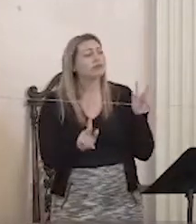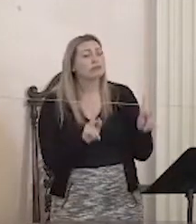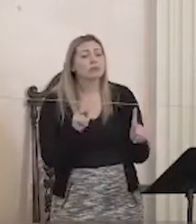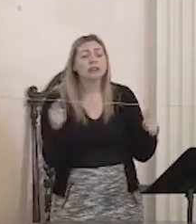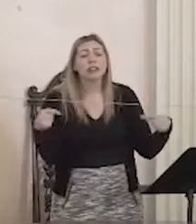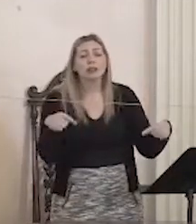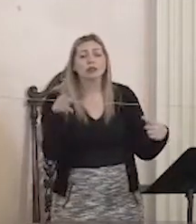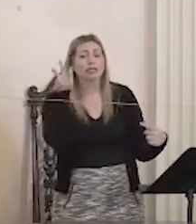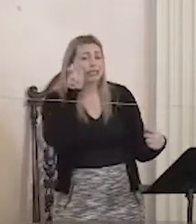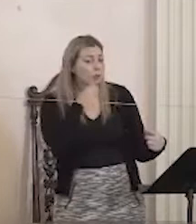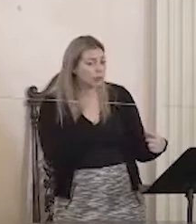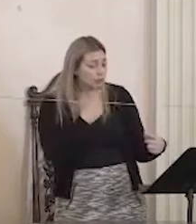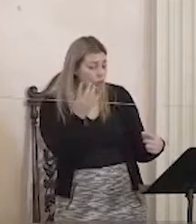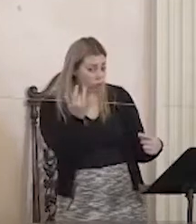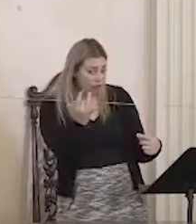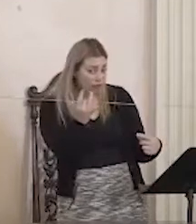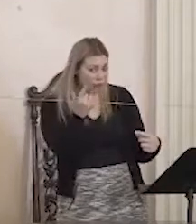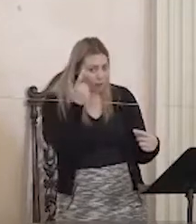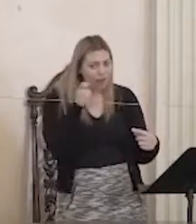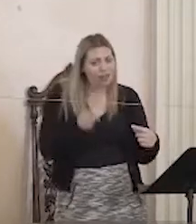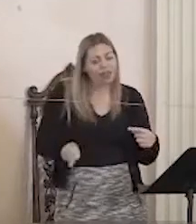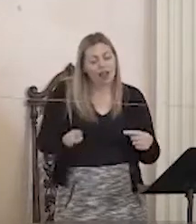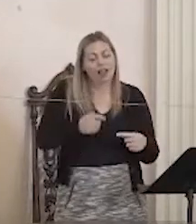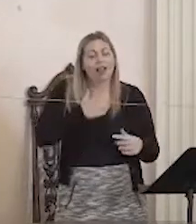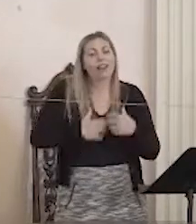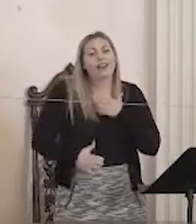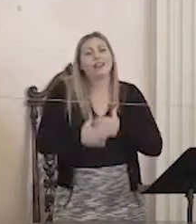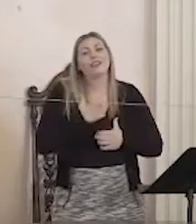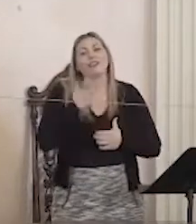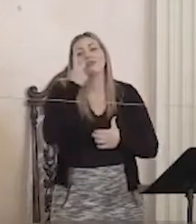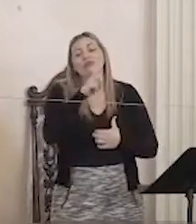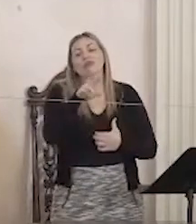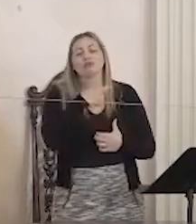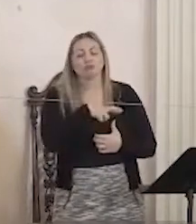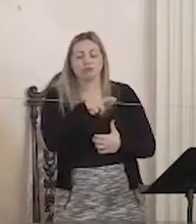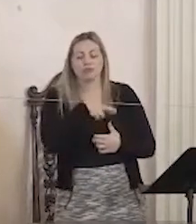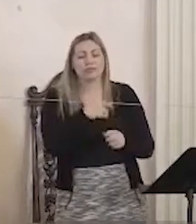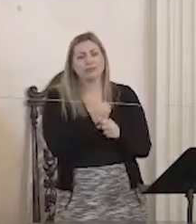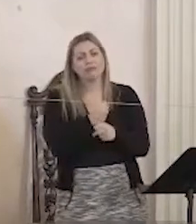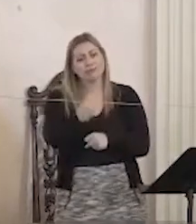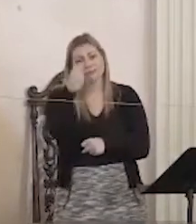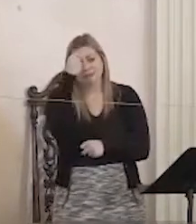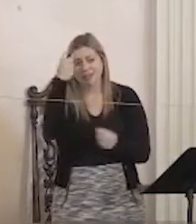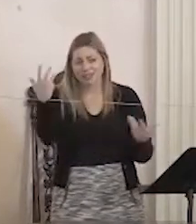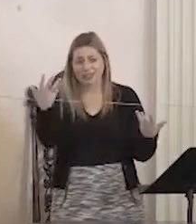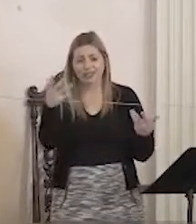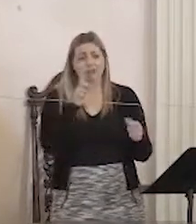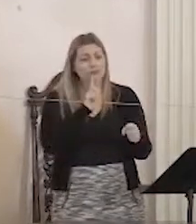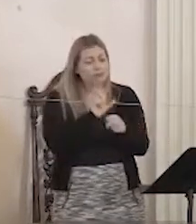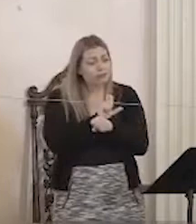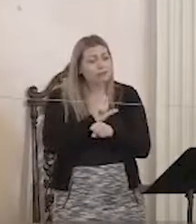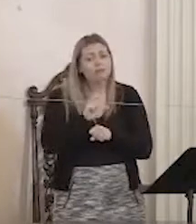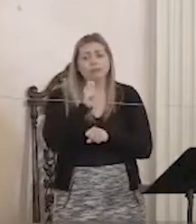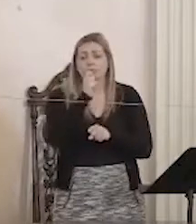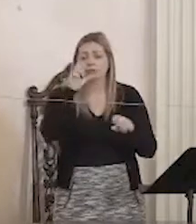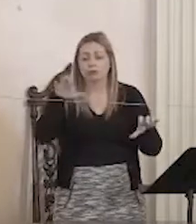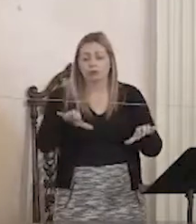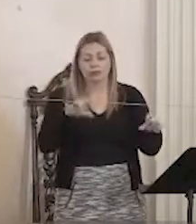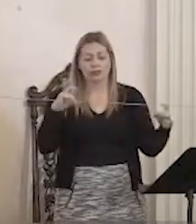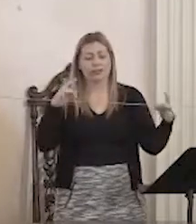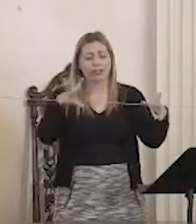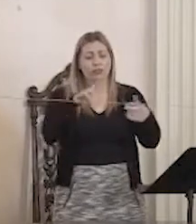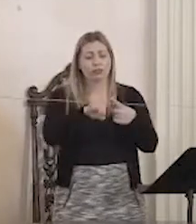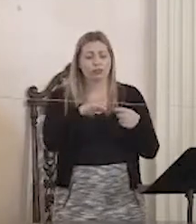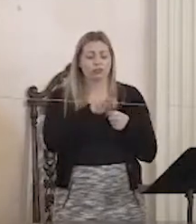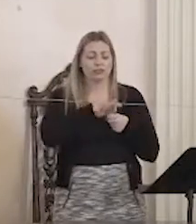come to hear me because they are hungry for a religion that makes sense, that does no violence to